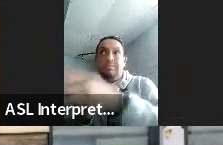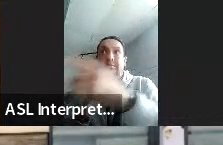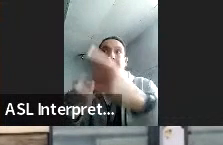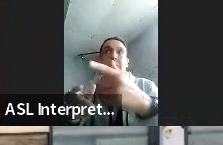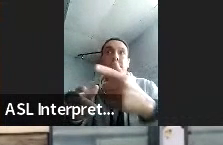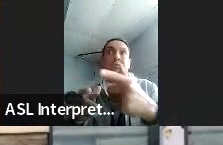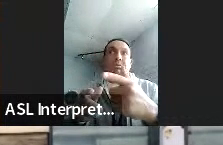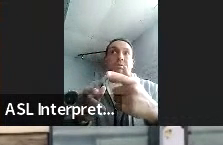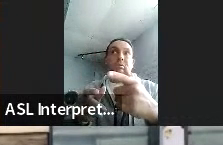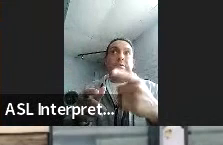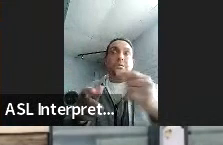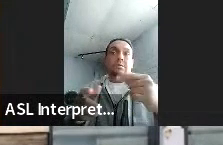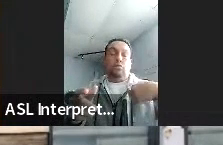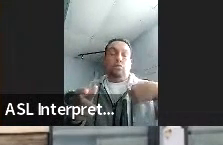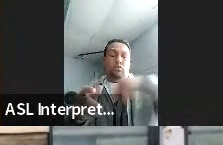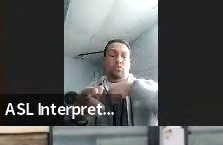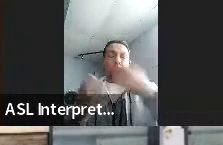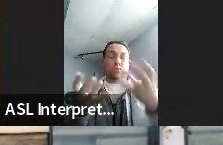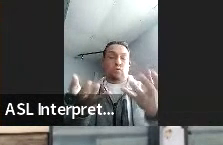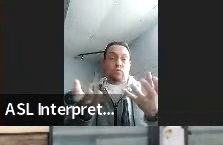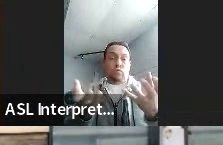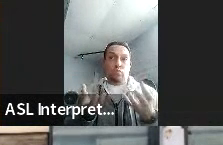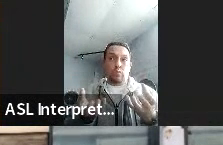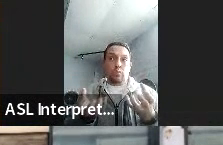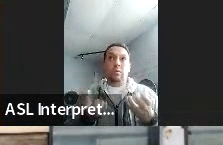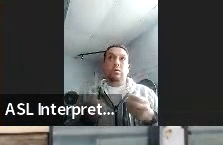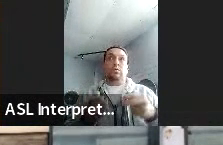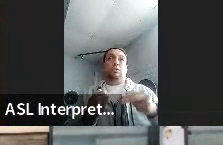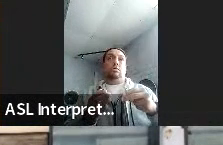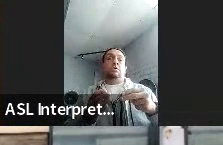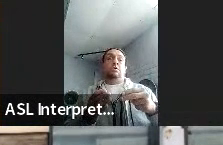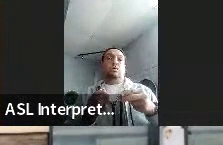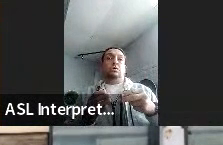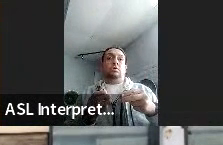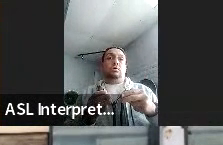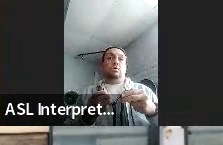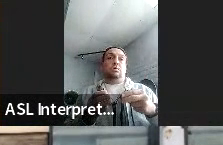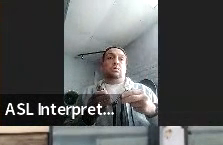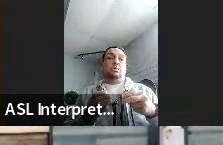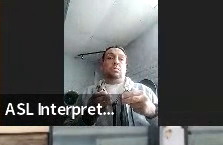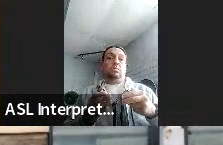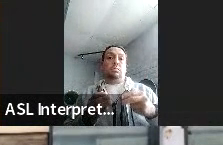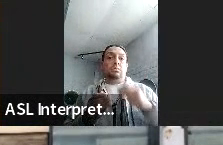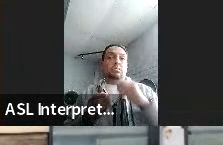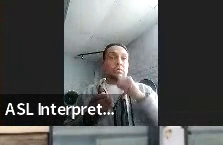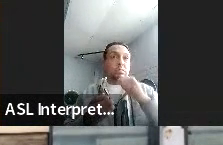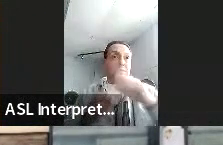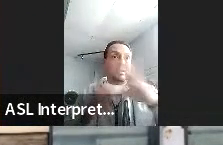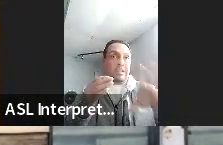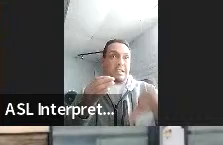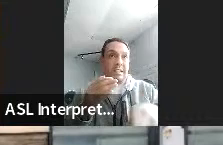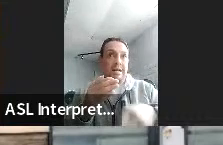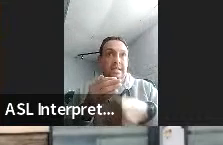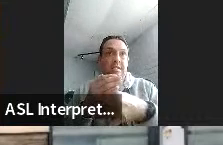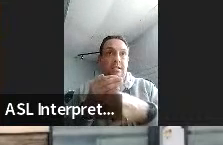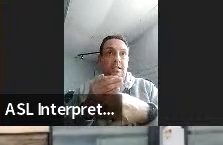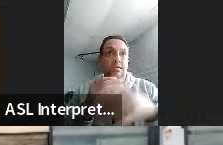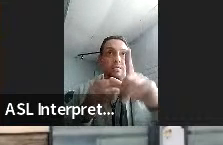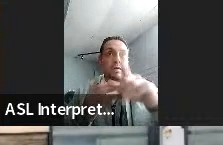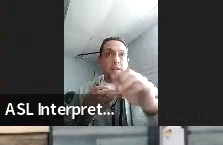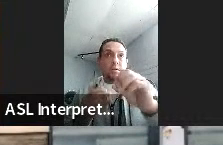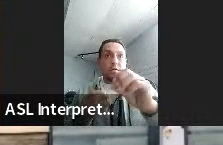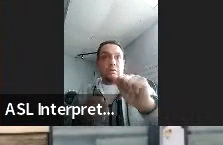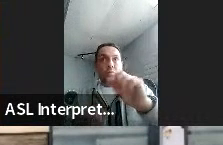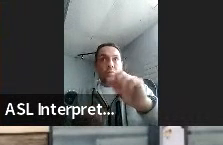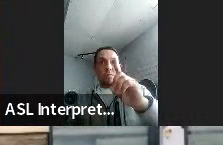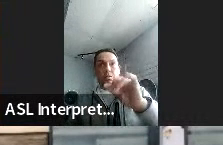to enable adaptive reuse of existing buildings by not requiring additional loading for a change of use. New buildings, however,